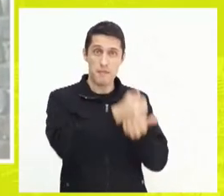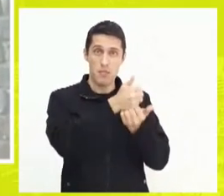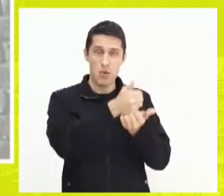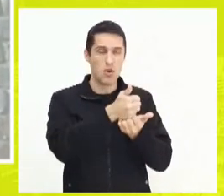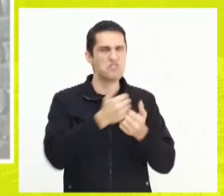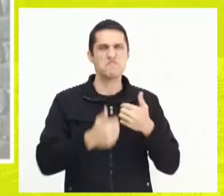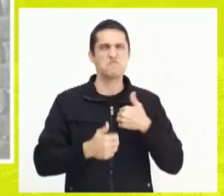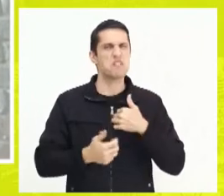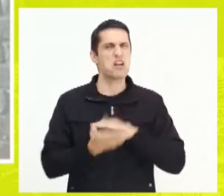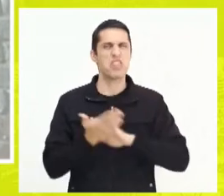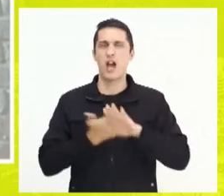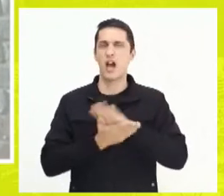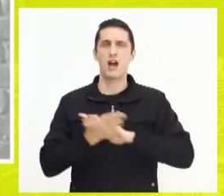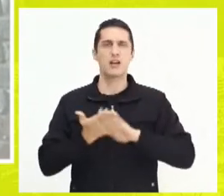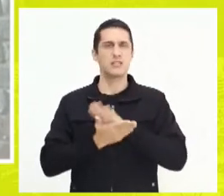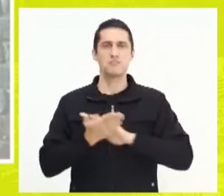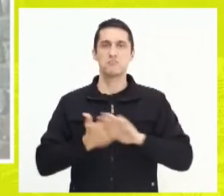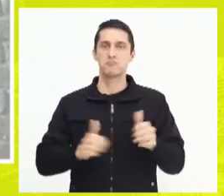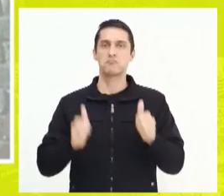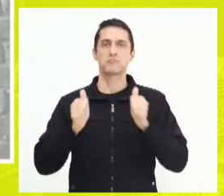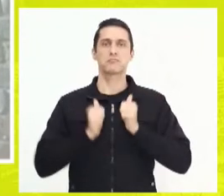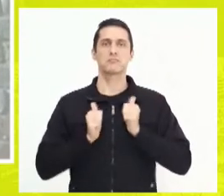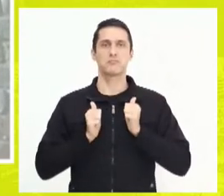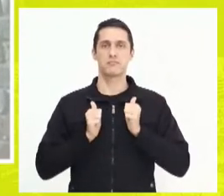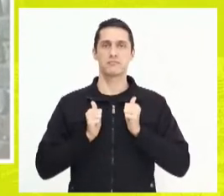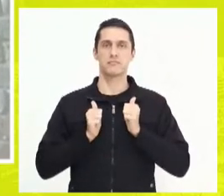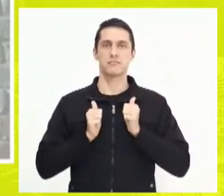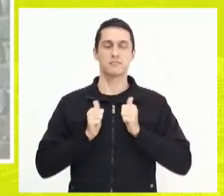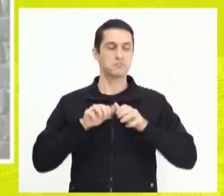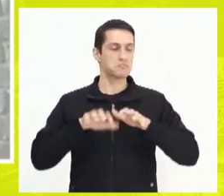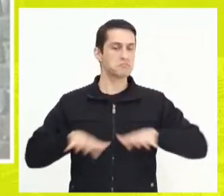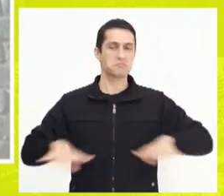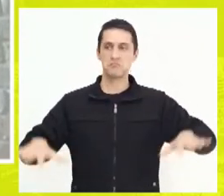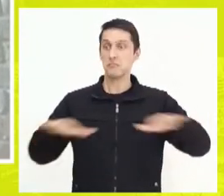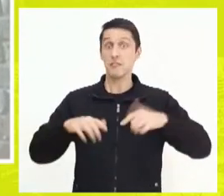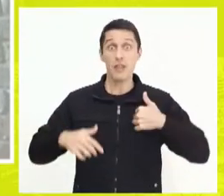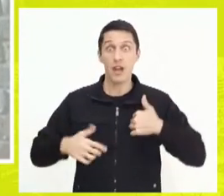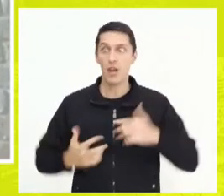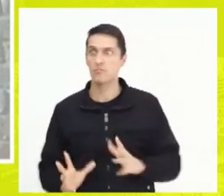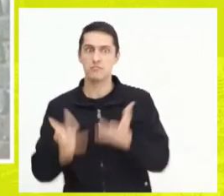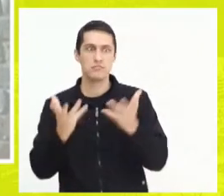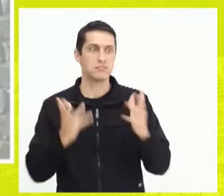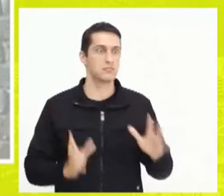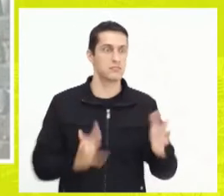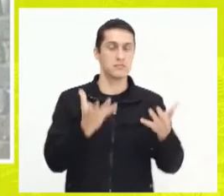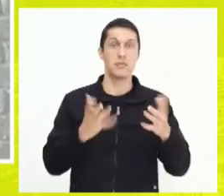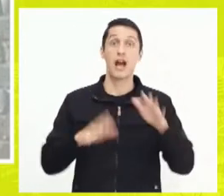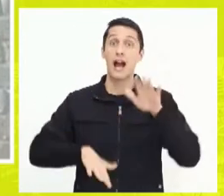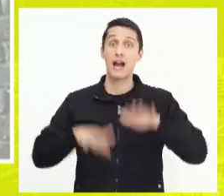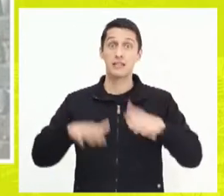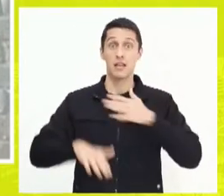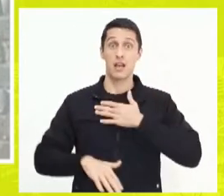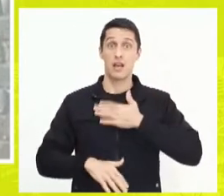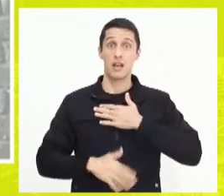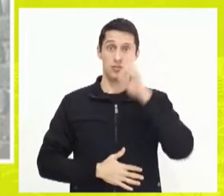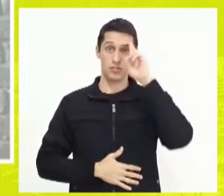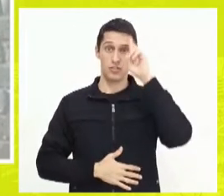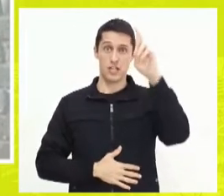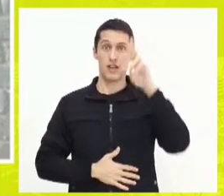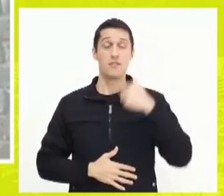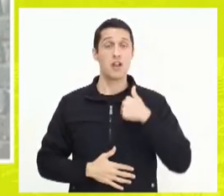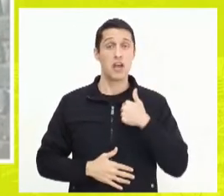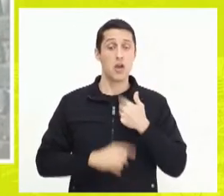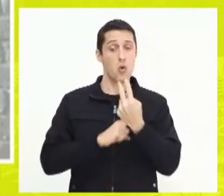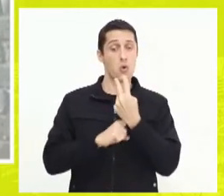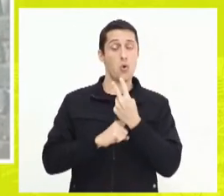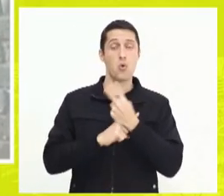you know to that subject and i don't motivate meetings as a leader i